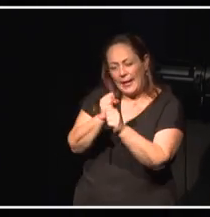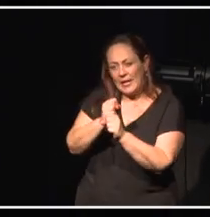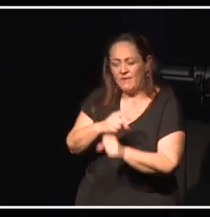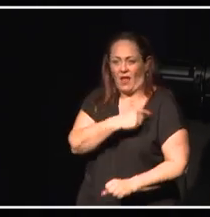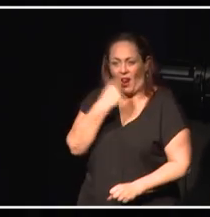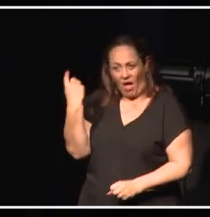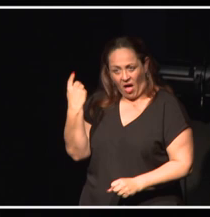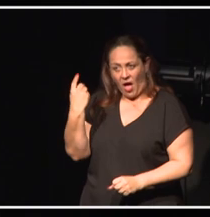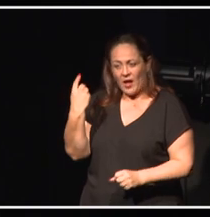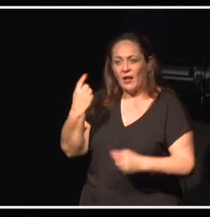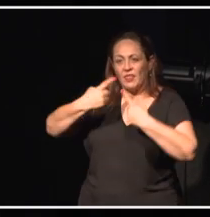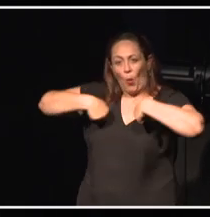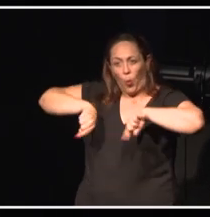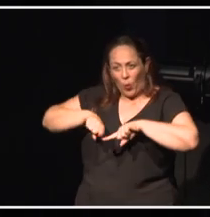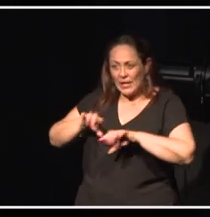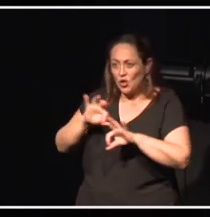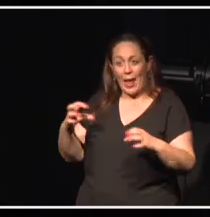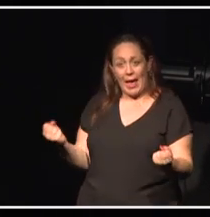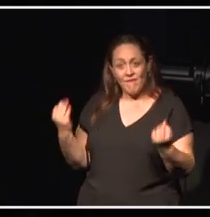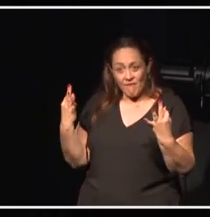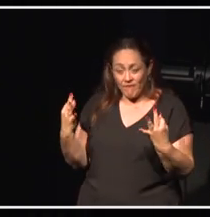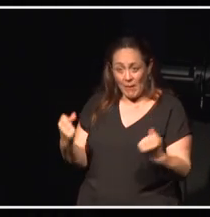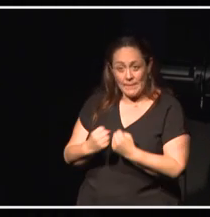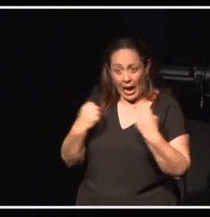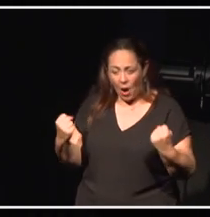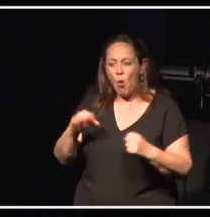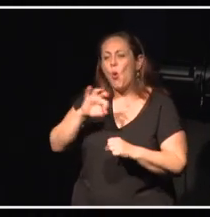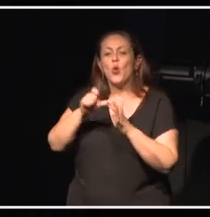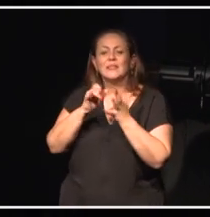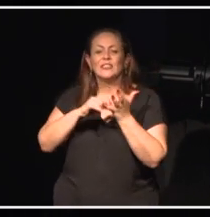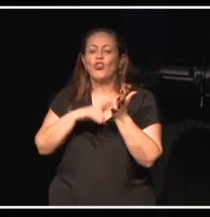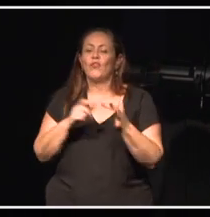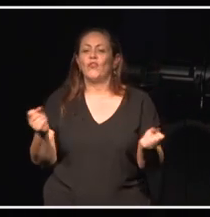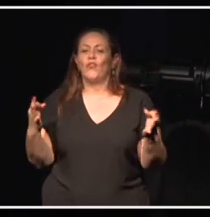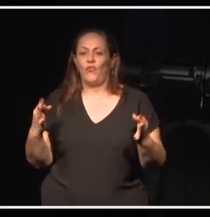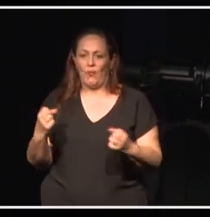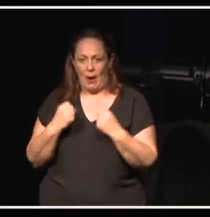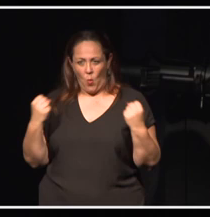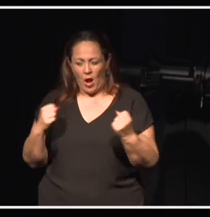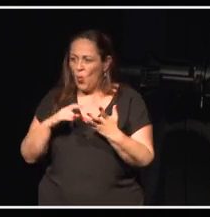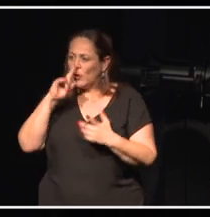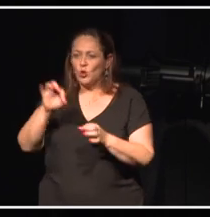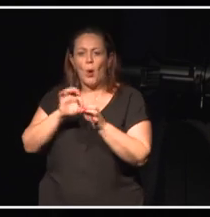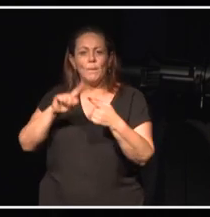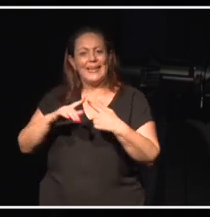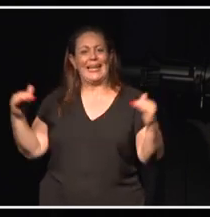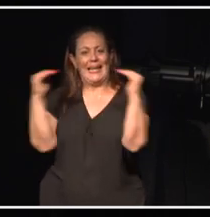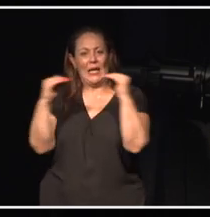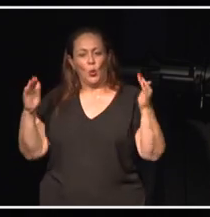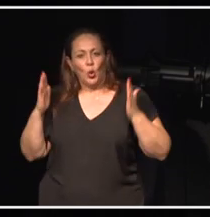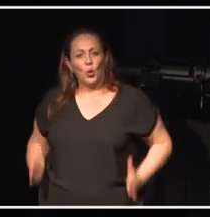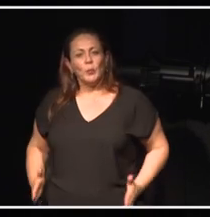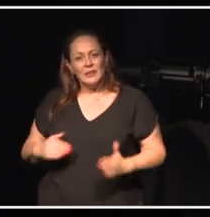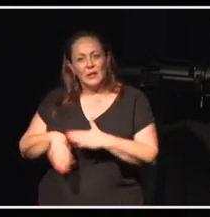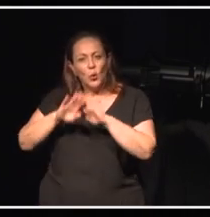we not only do not have power, but that we don't deserve power, that we don't deserve to be treated like equal human beings in this world, that we don't deserve